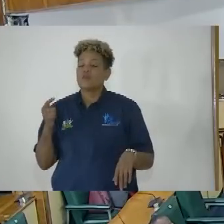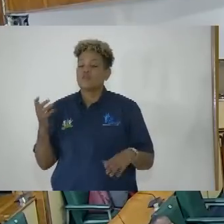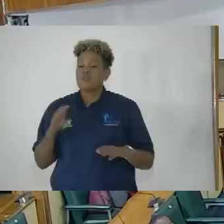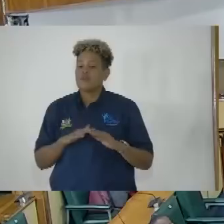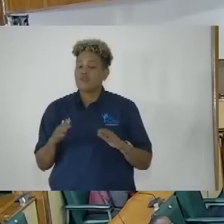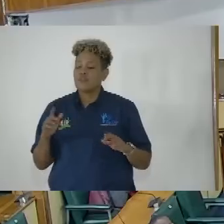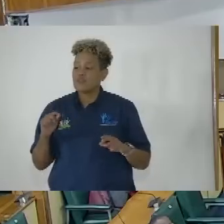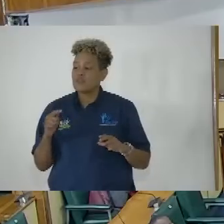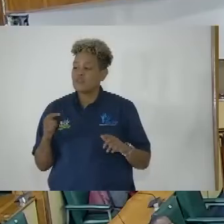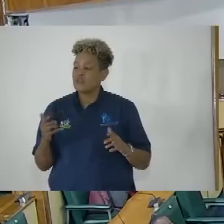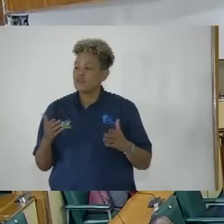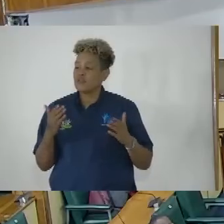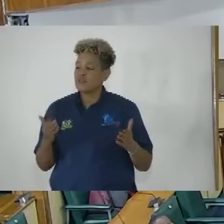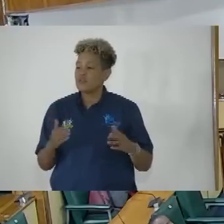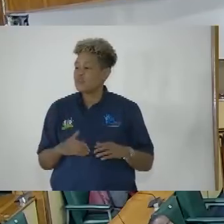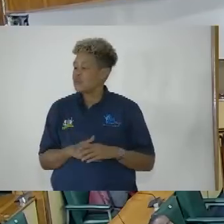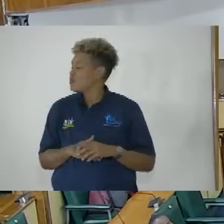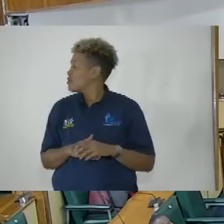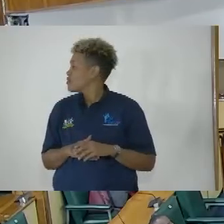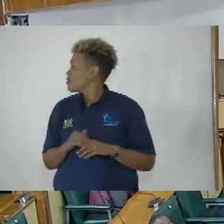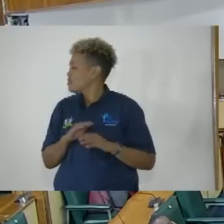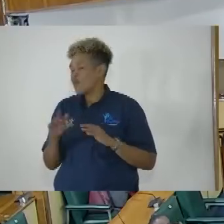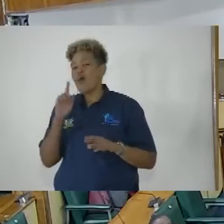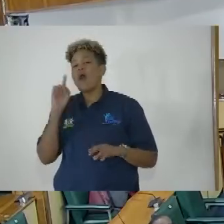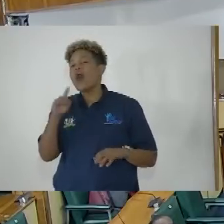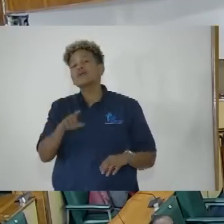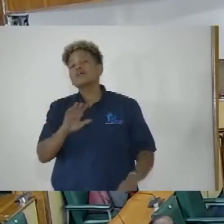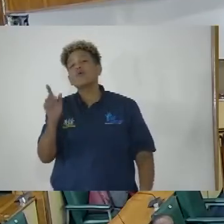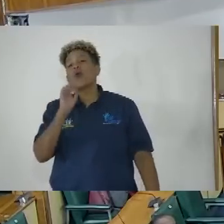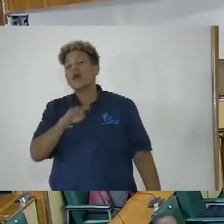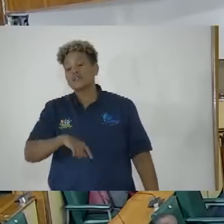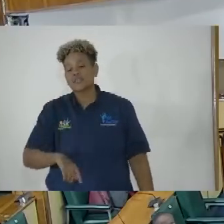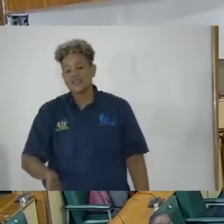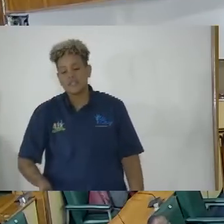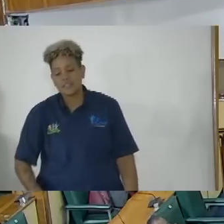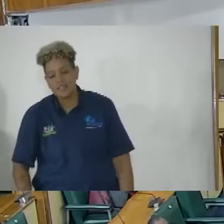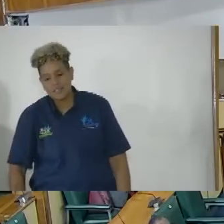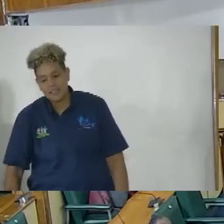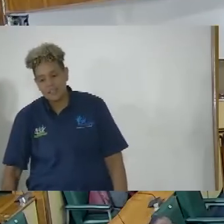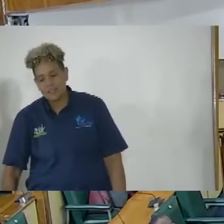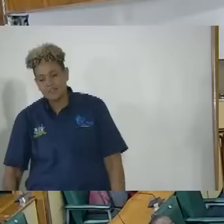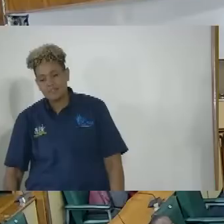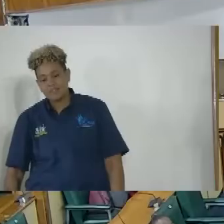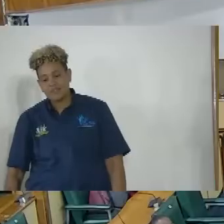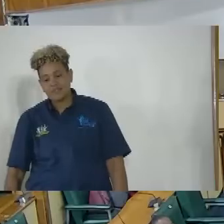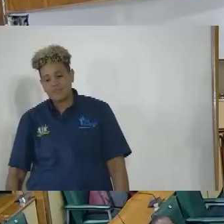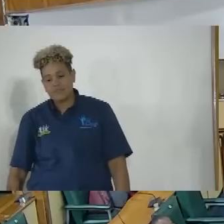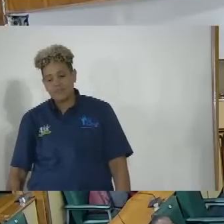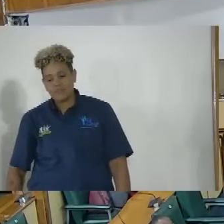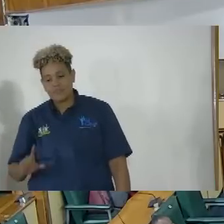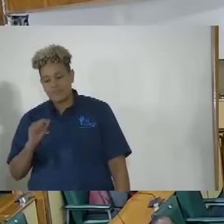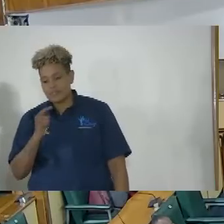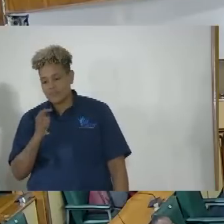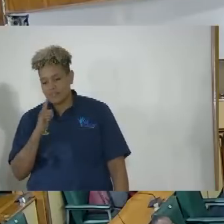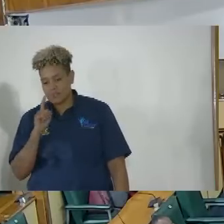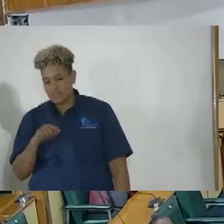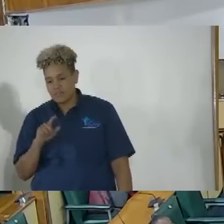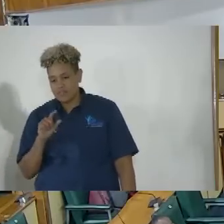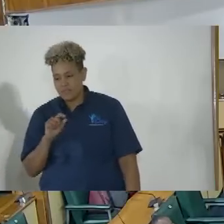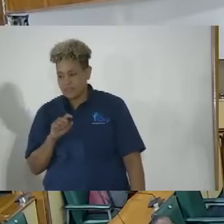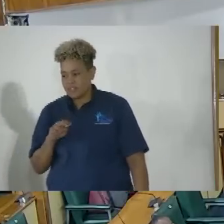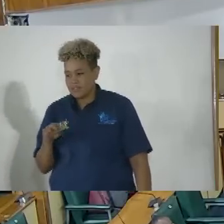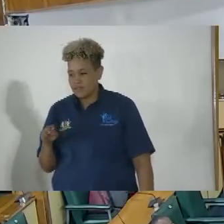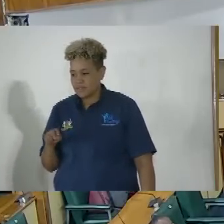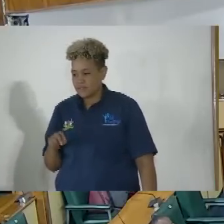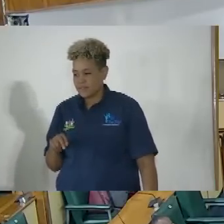published? Senator, don't distance yourself. Don't distance yourself. Was it 2021 or 22? She's been told